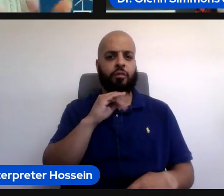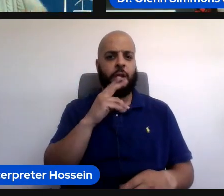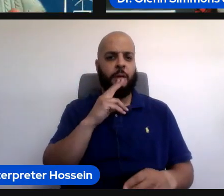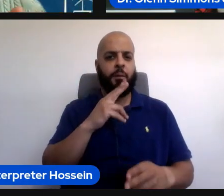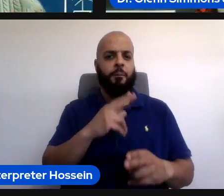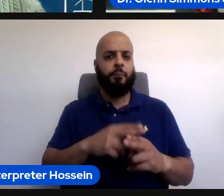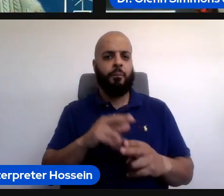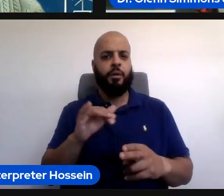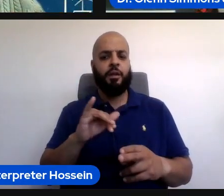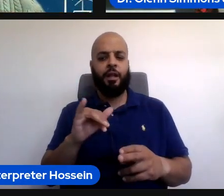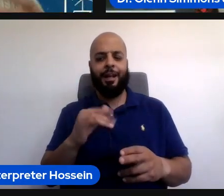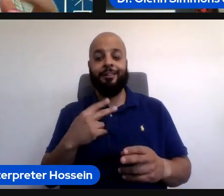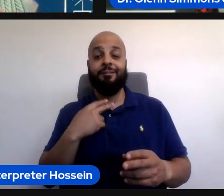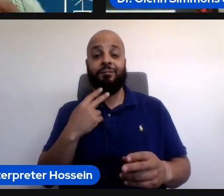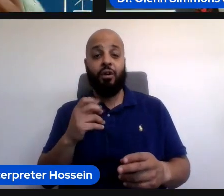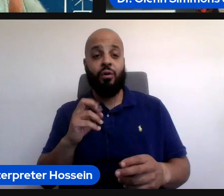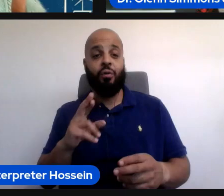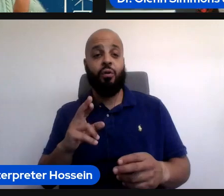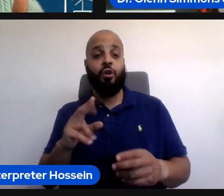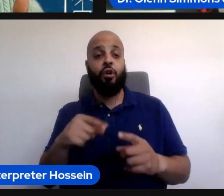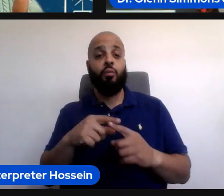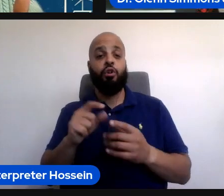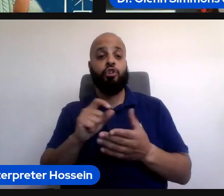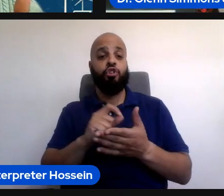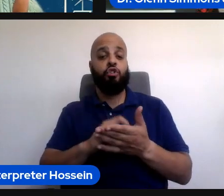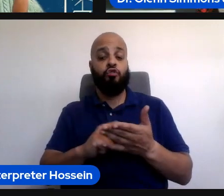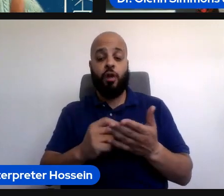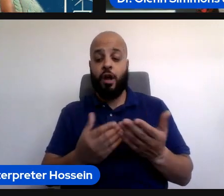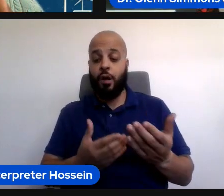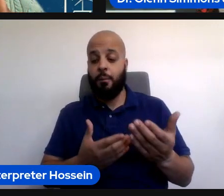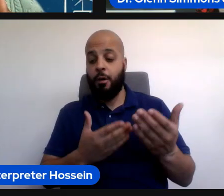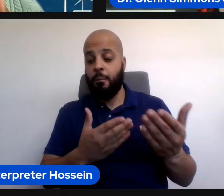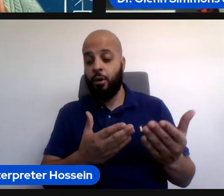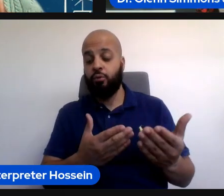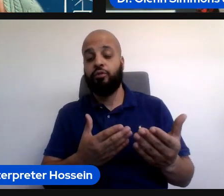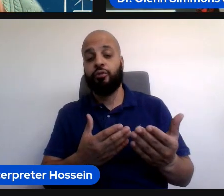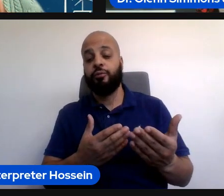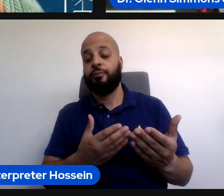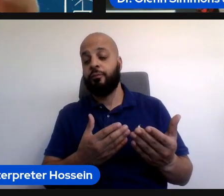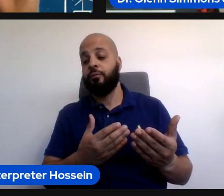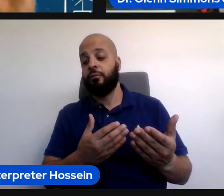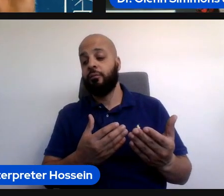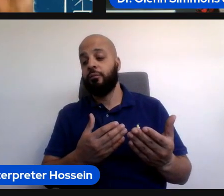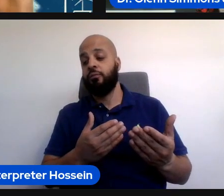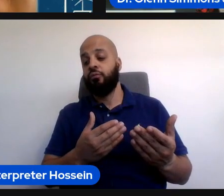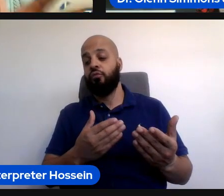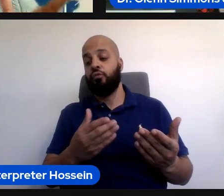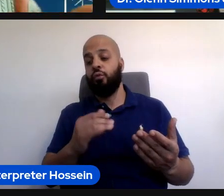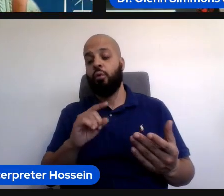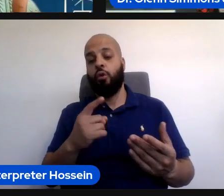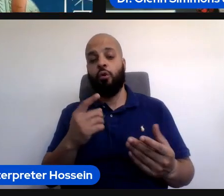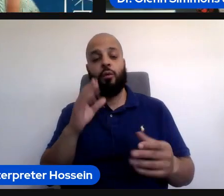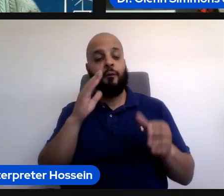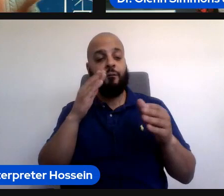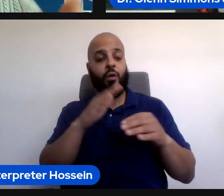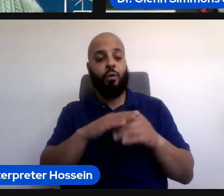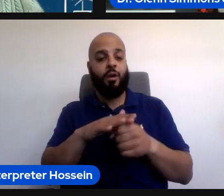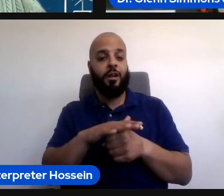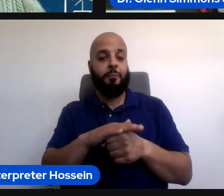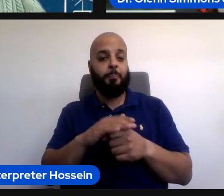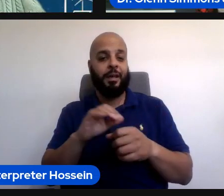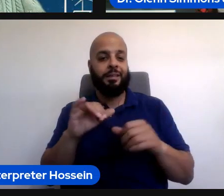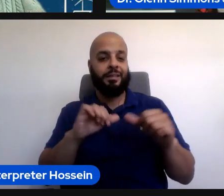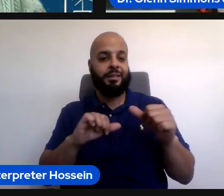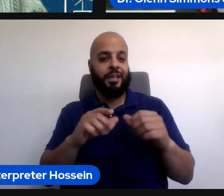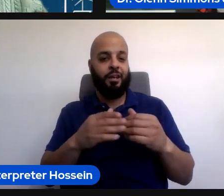like in verbal, but like when you're writing a proposal, you just focus on the basic science of whatever your